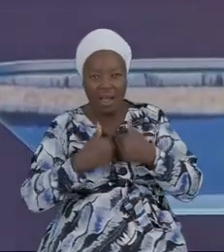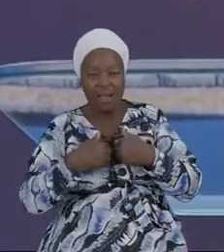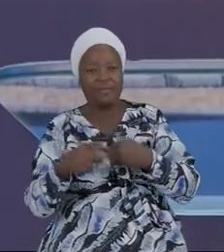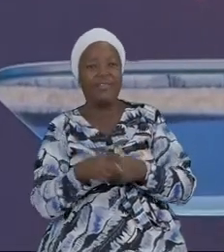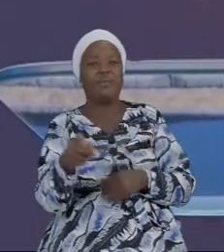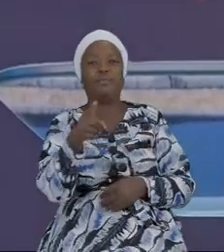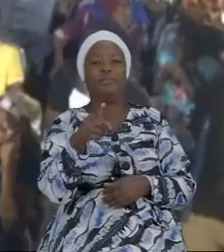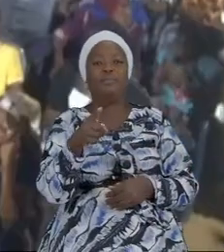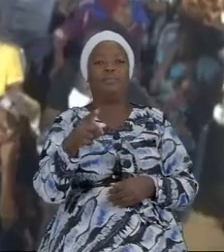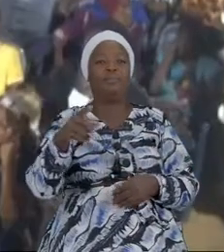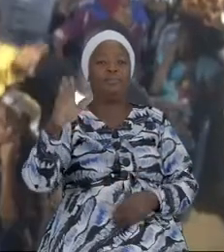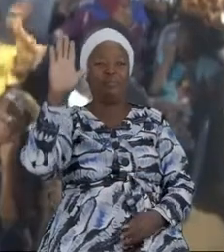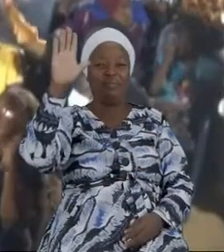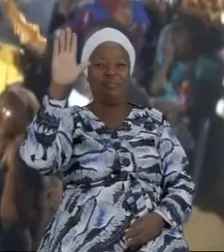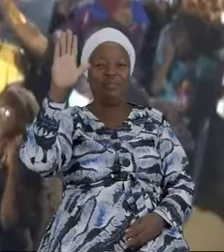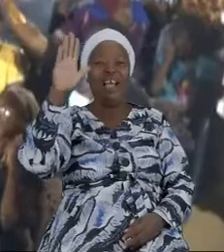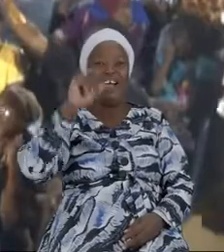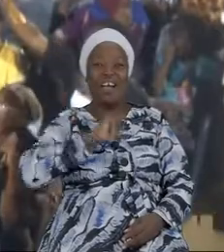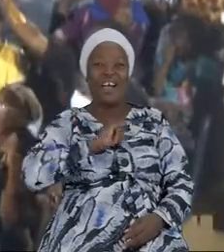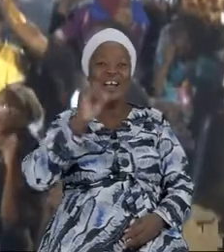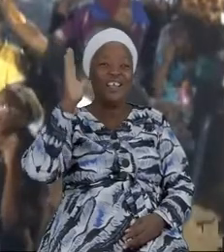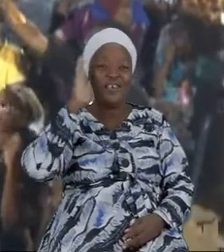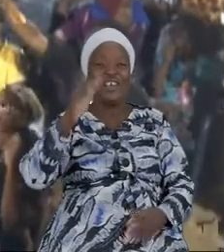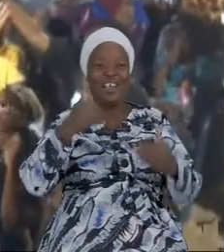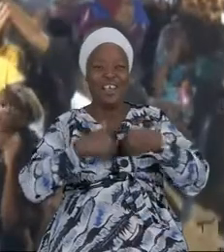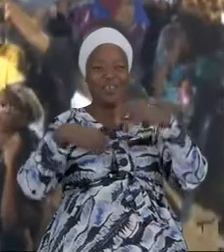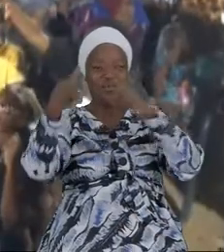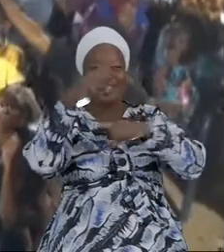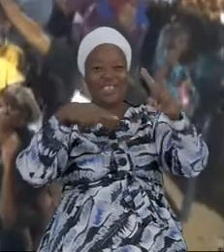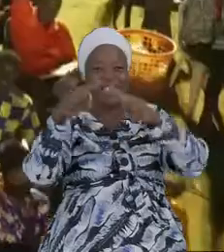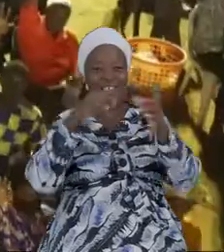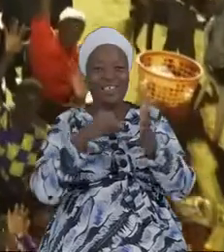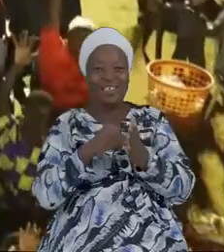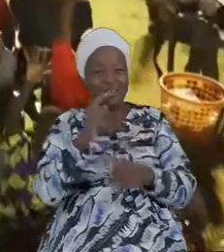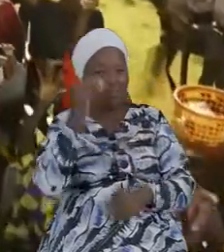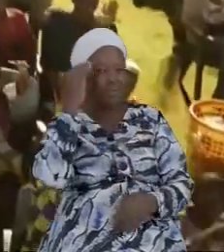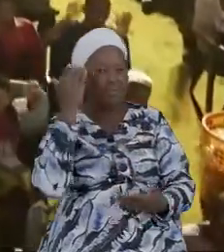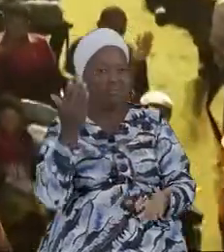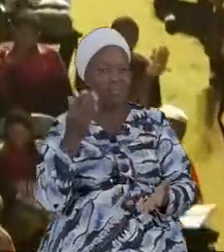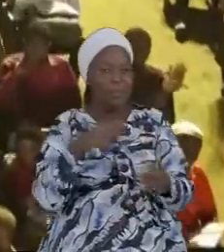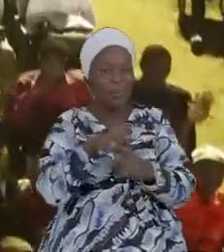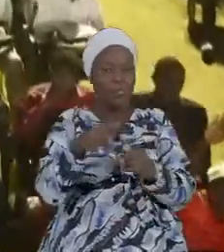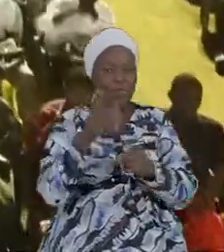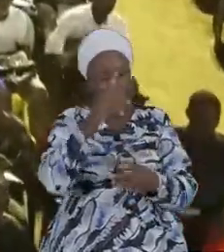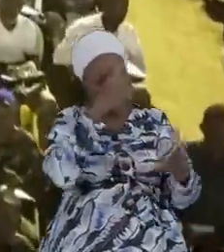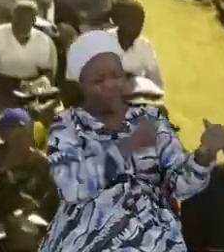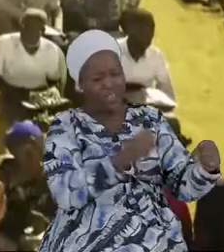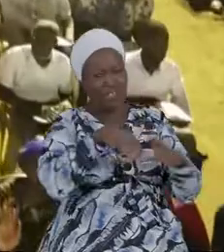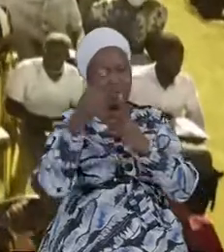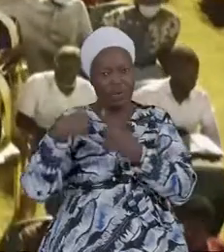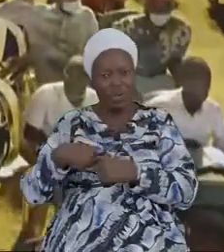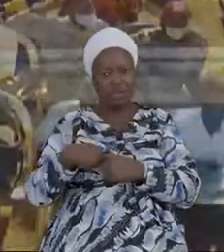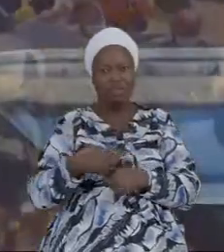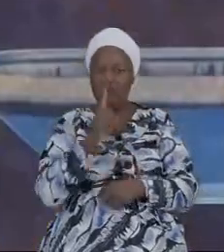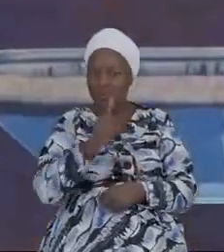them. I will have. You know, when there's faith in your heart, of course